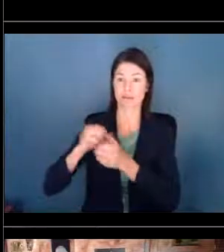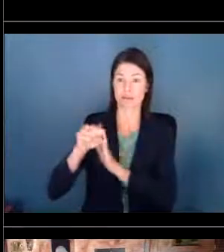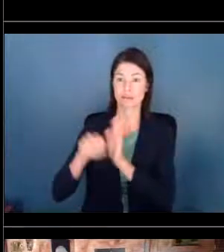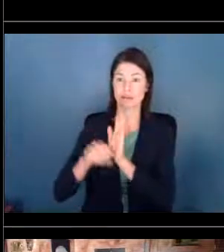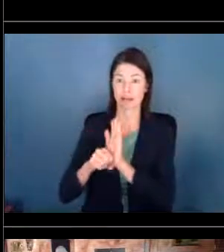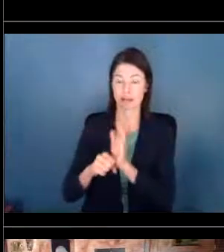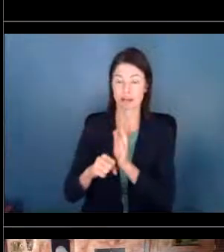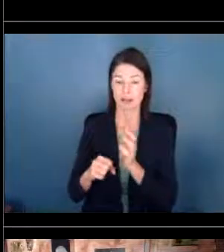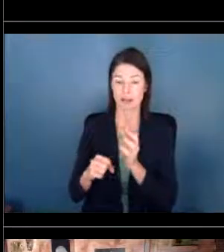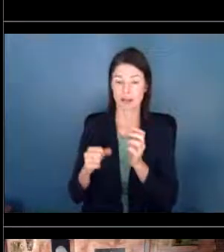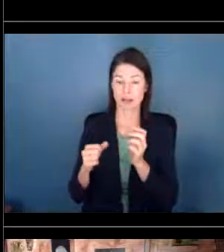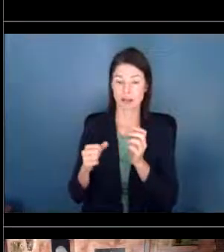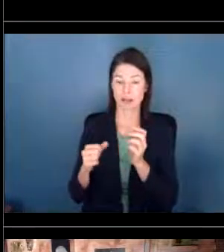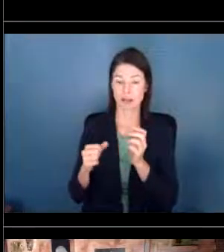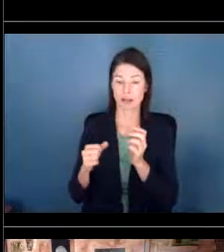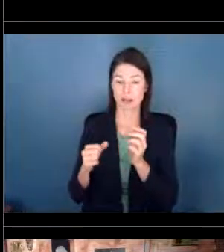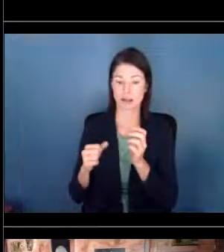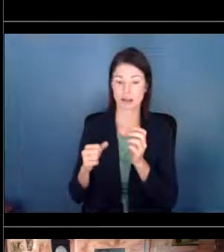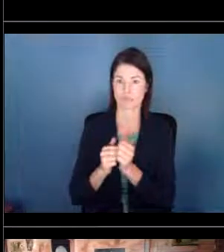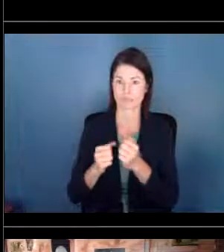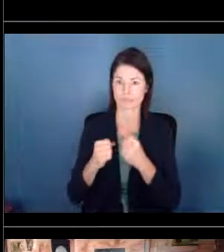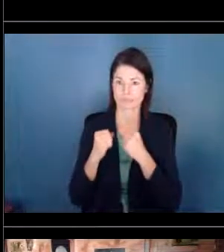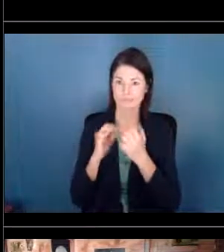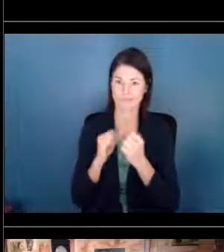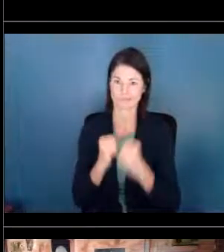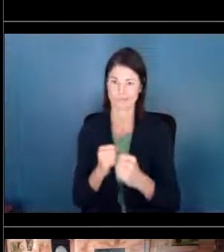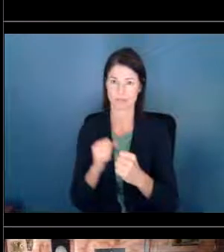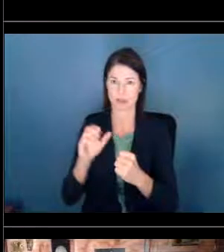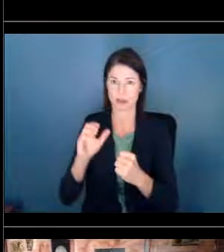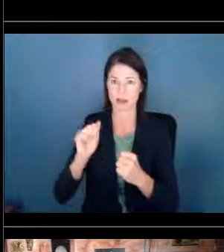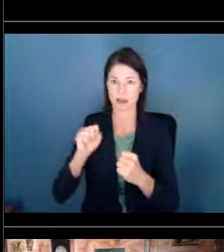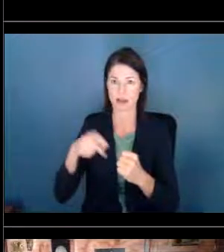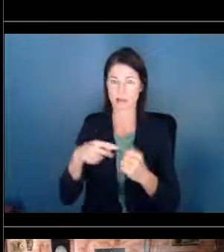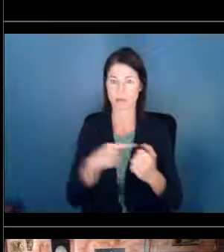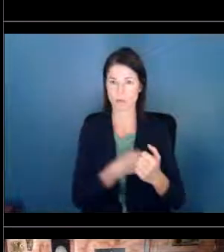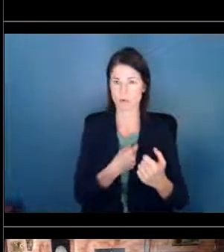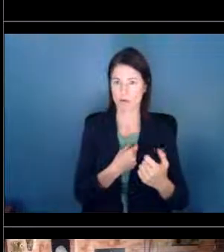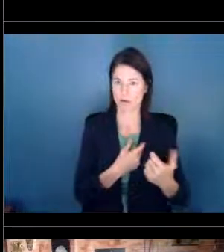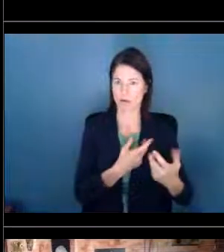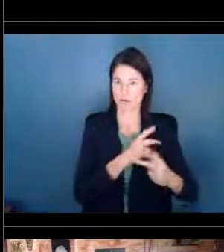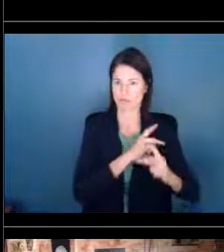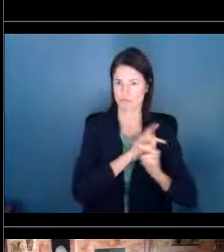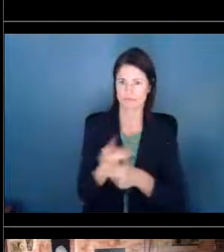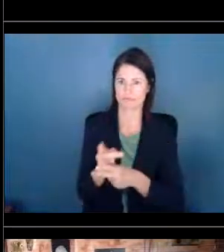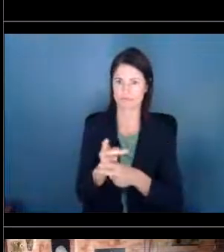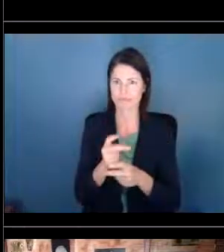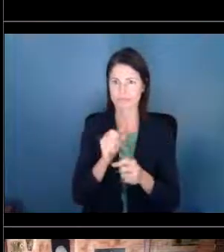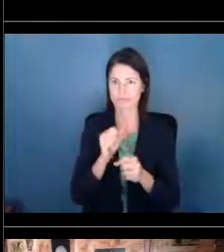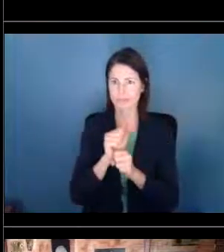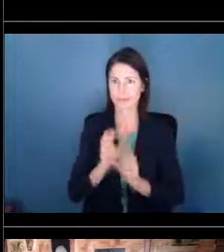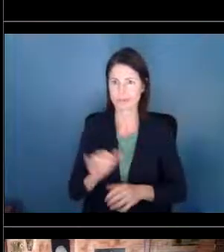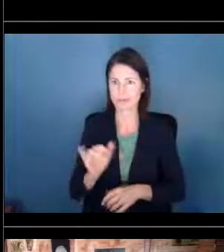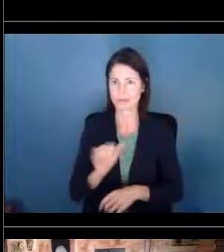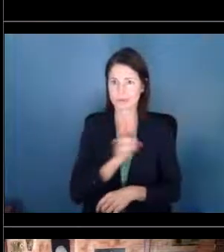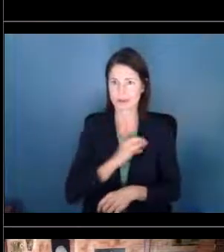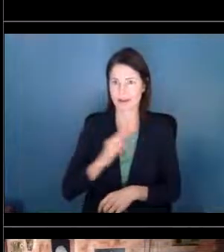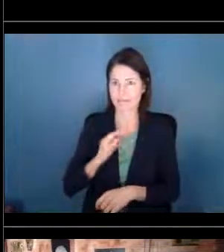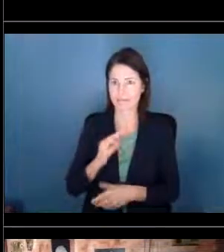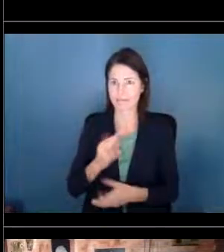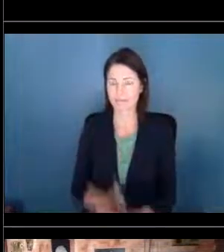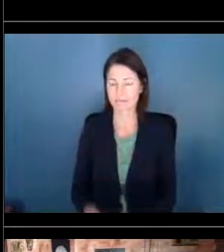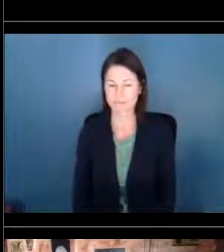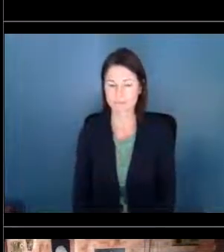CAF. One last thing I'd like to mention, last slide please, that is actually not in the slides. Quite a bit of discussion yesterday and in